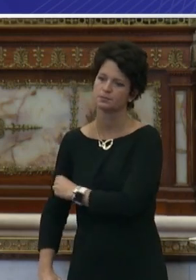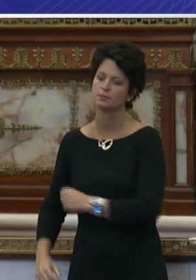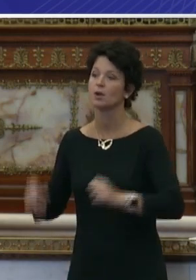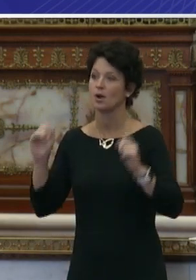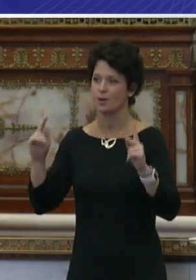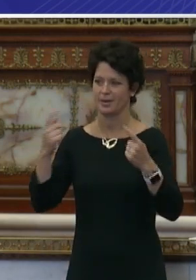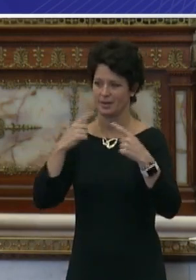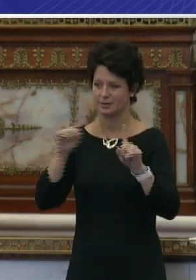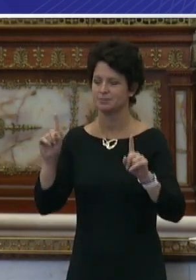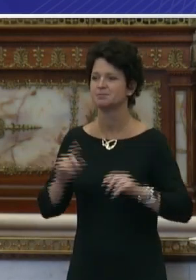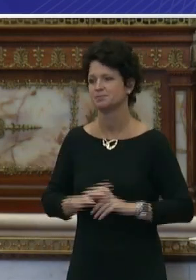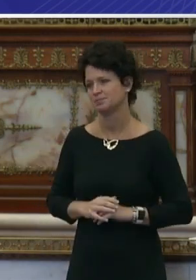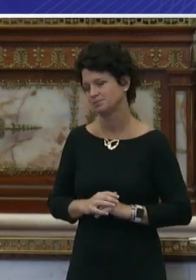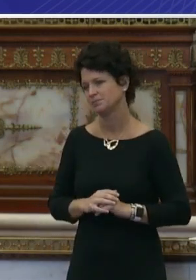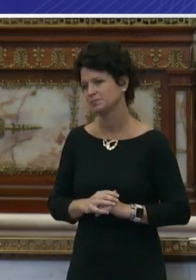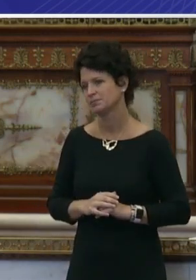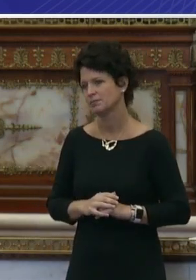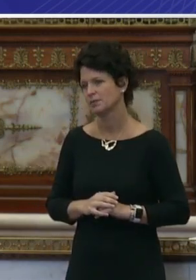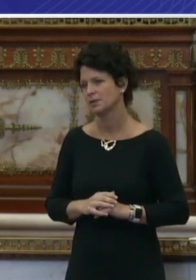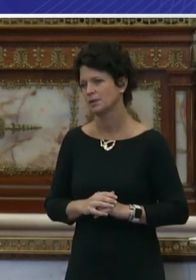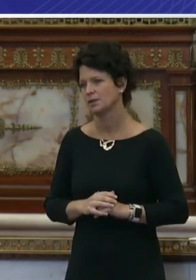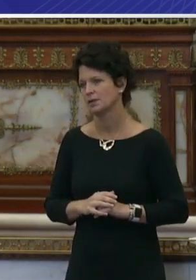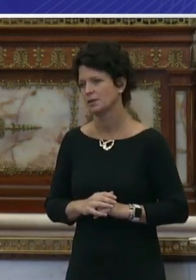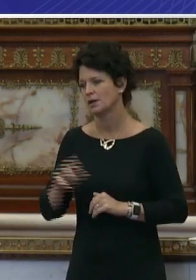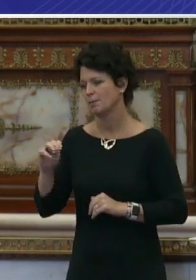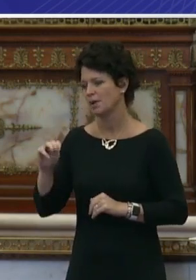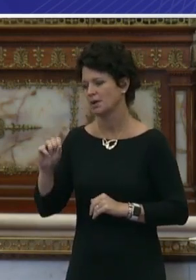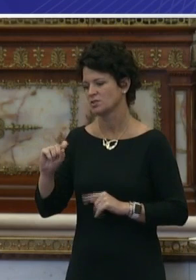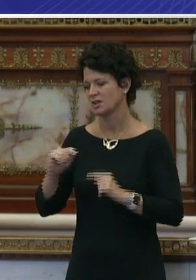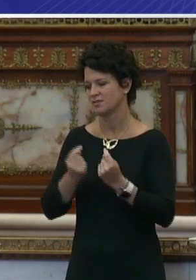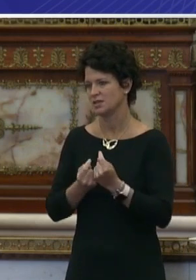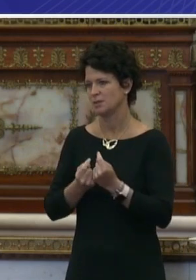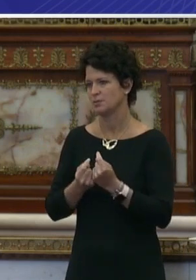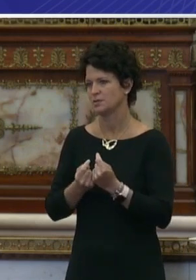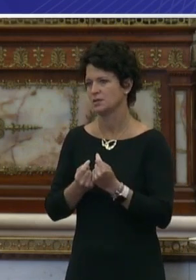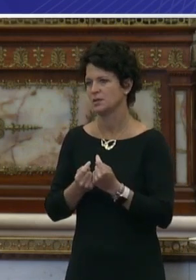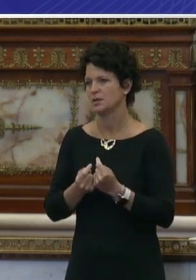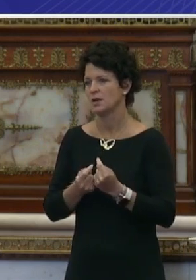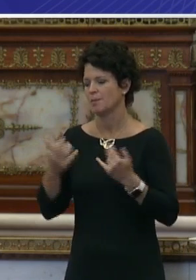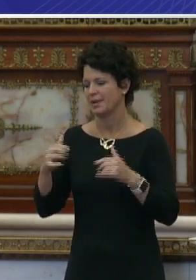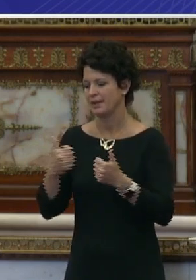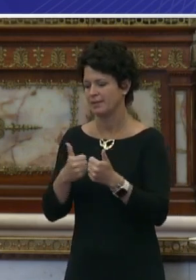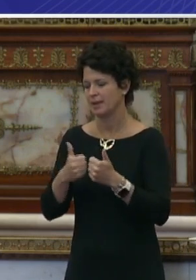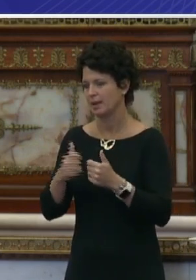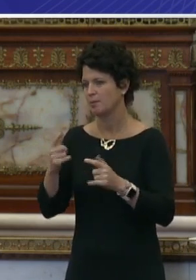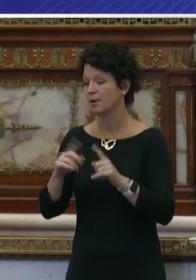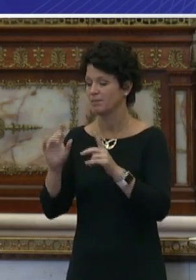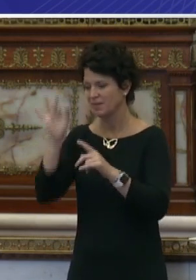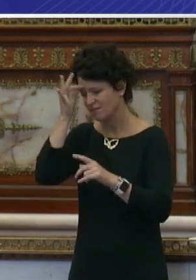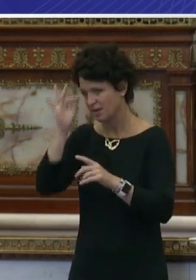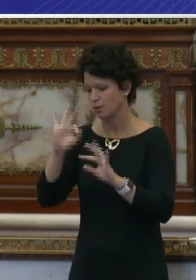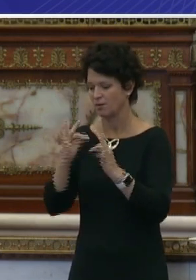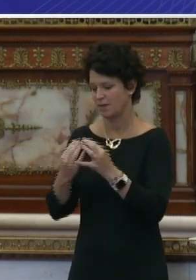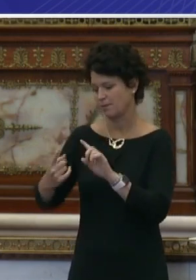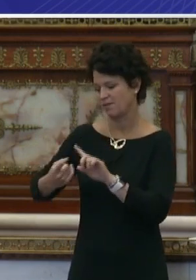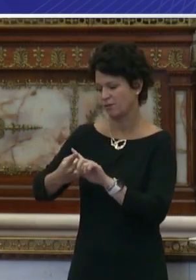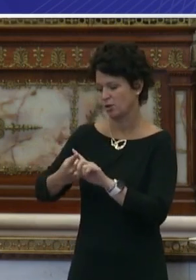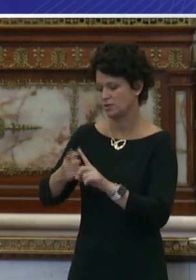Okay, there we go. Playing Okay. Microsoft Teams unmute mute tag. But just like the federal Family